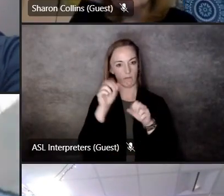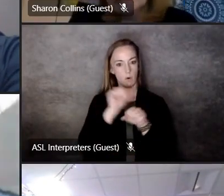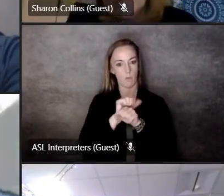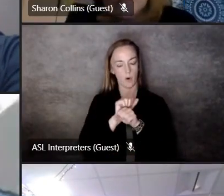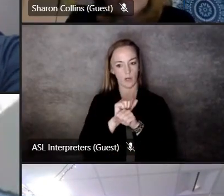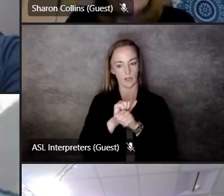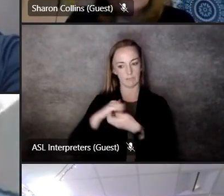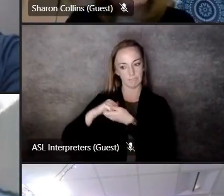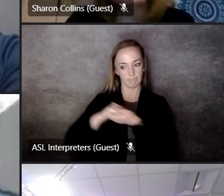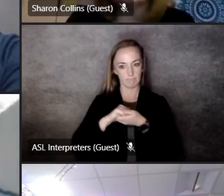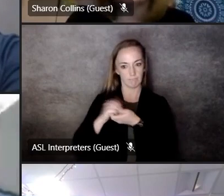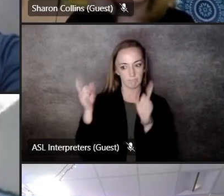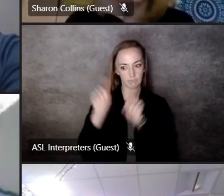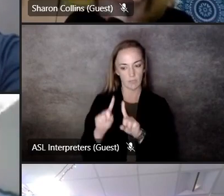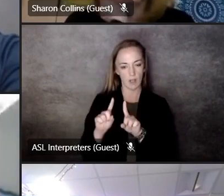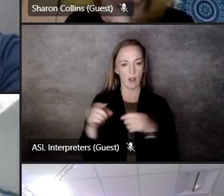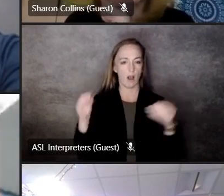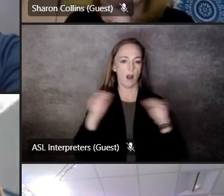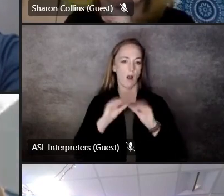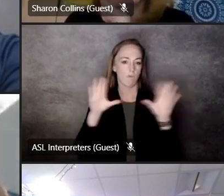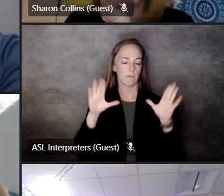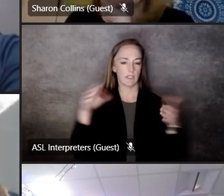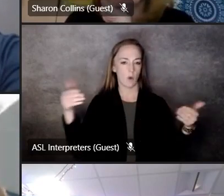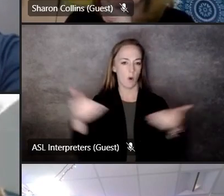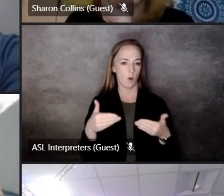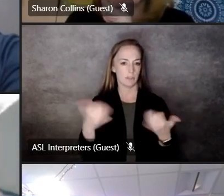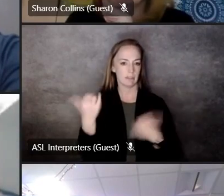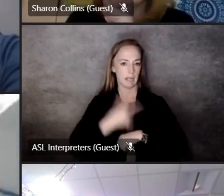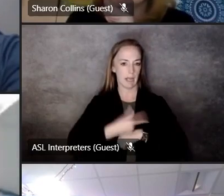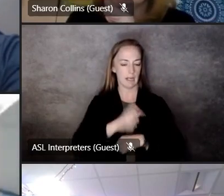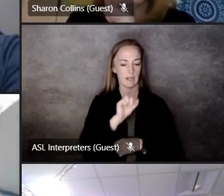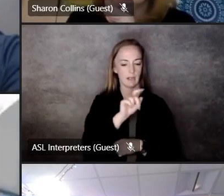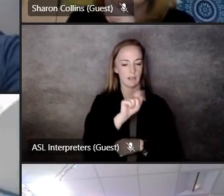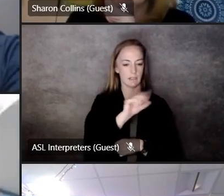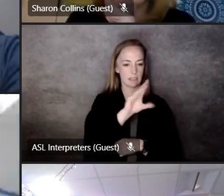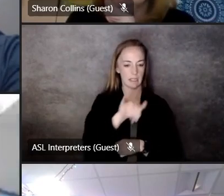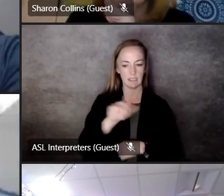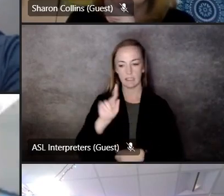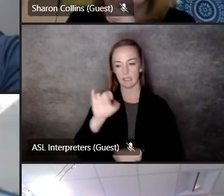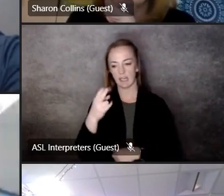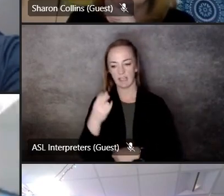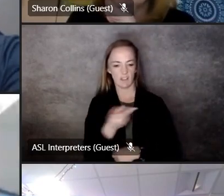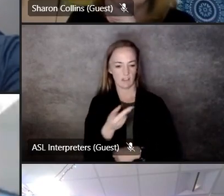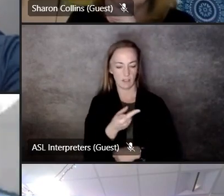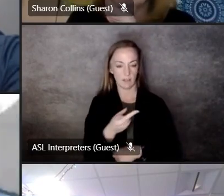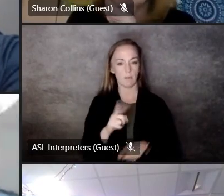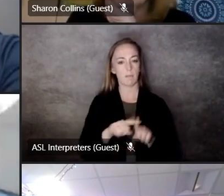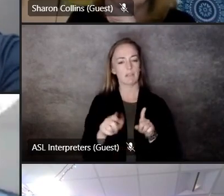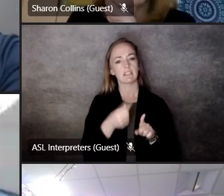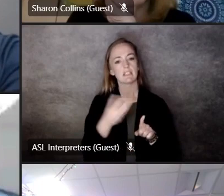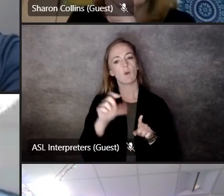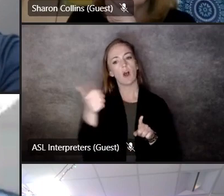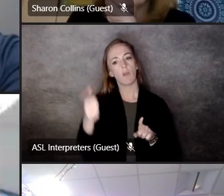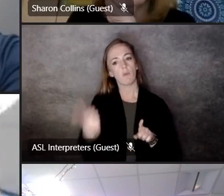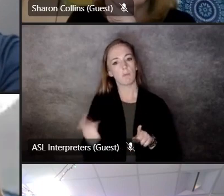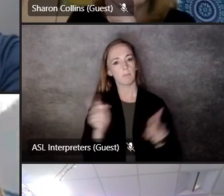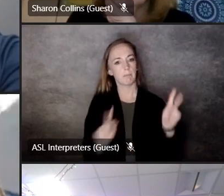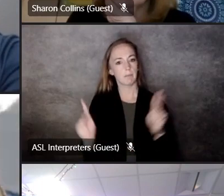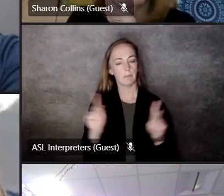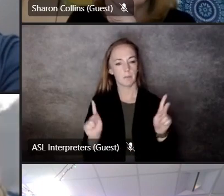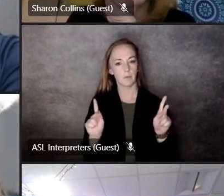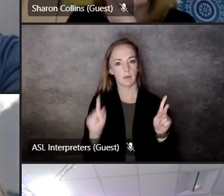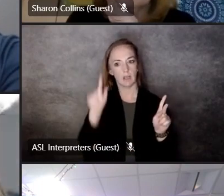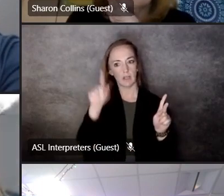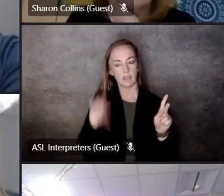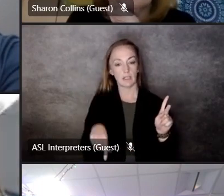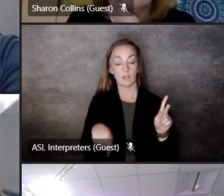our host today with Stacy and Keith, but there are several other individuals that are a very small